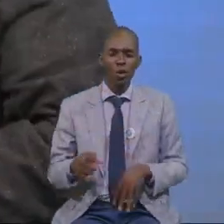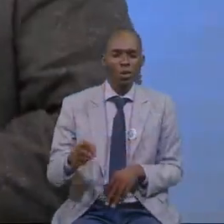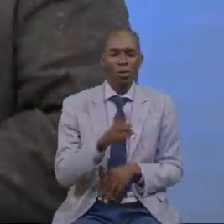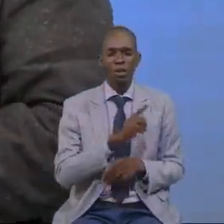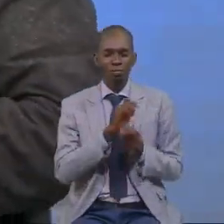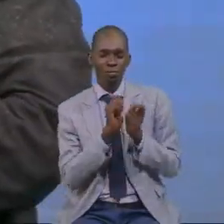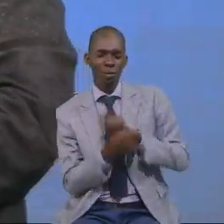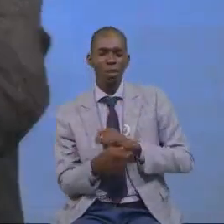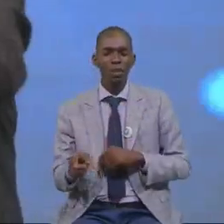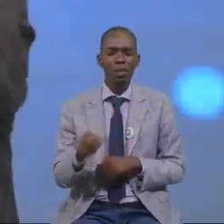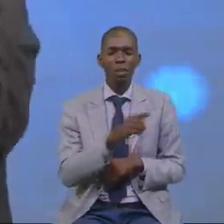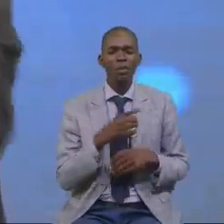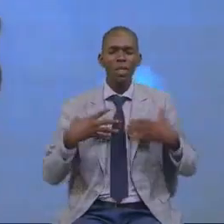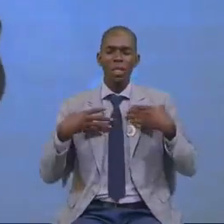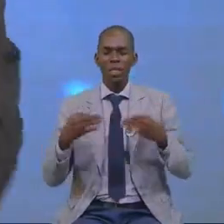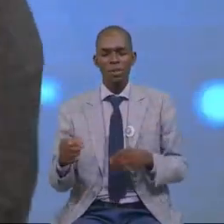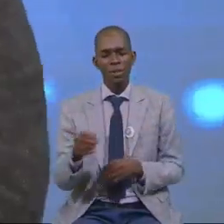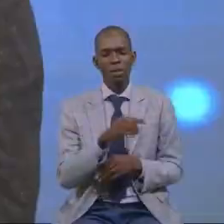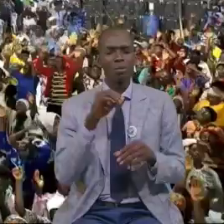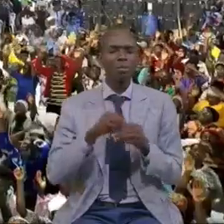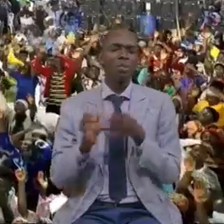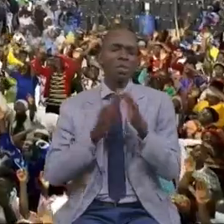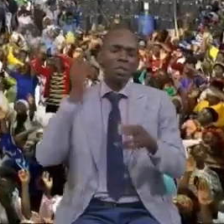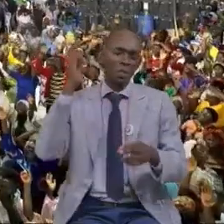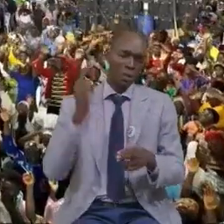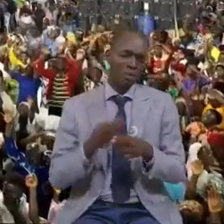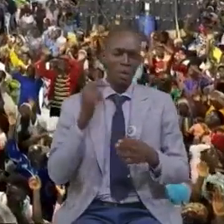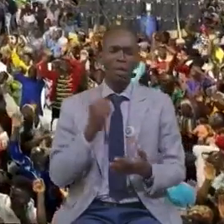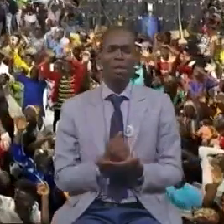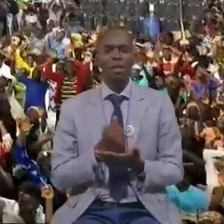them, heal them in Jesus' name.